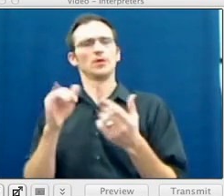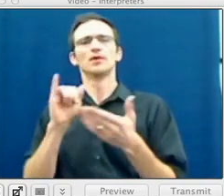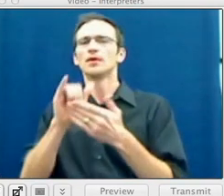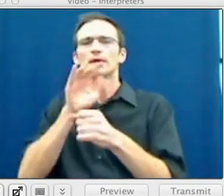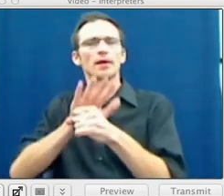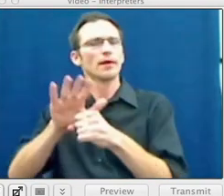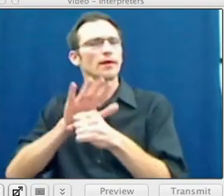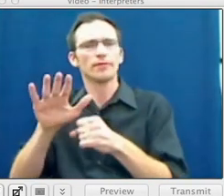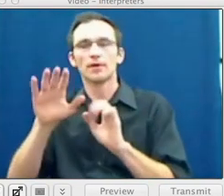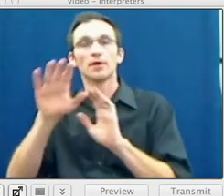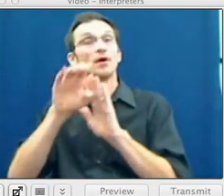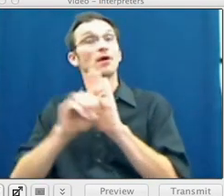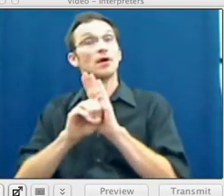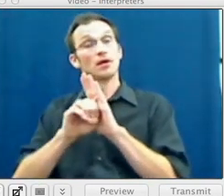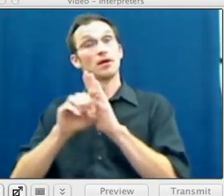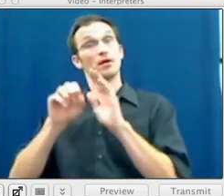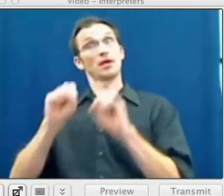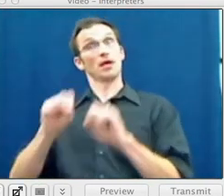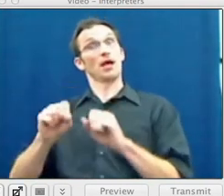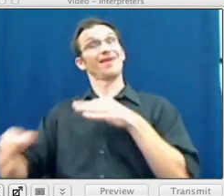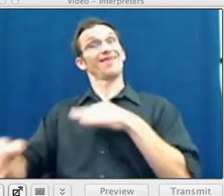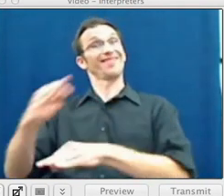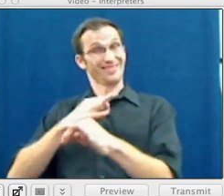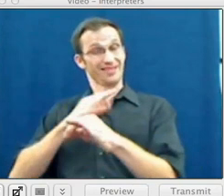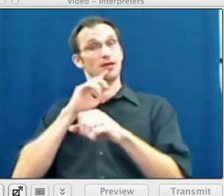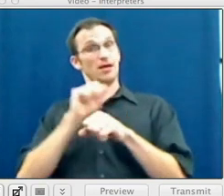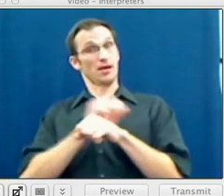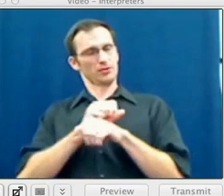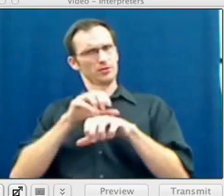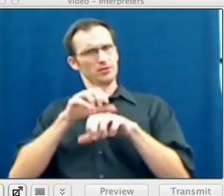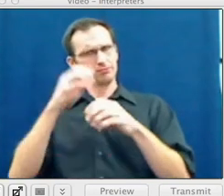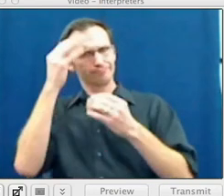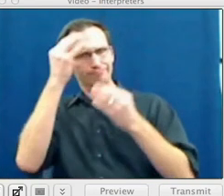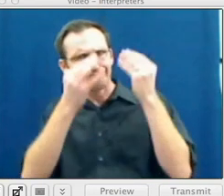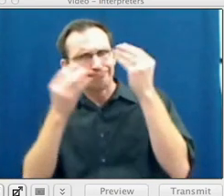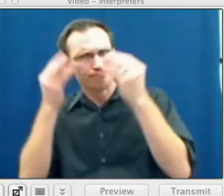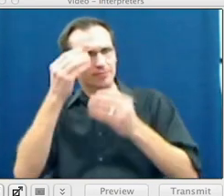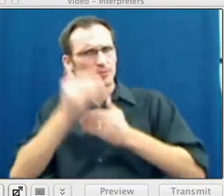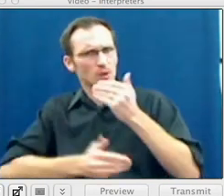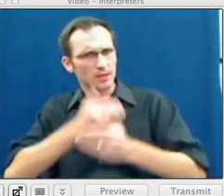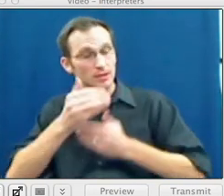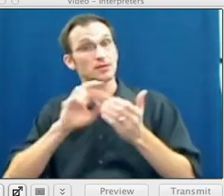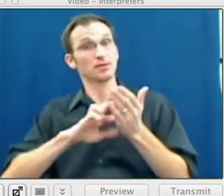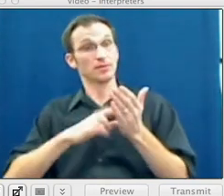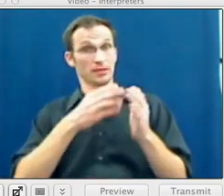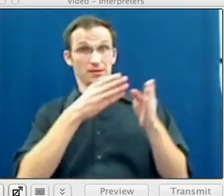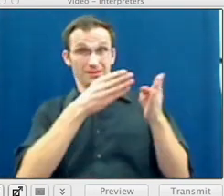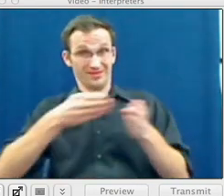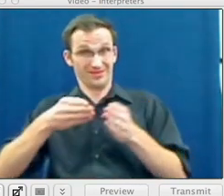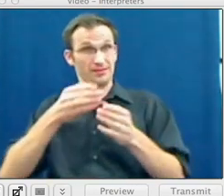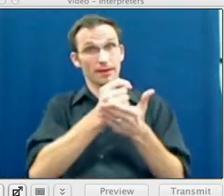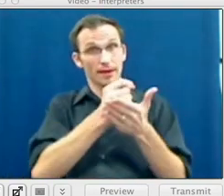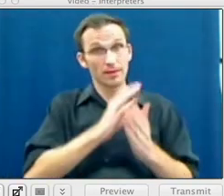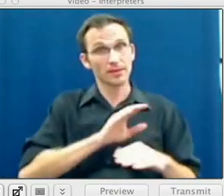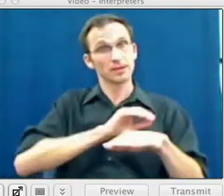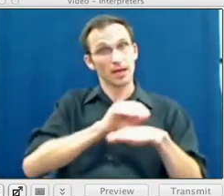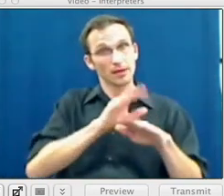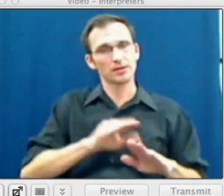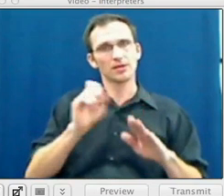Such codes can never be a substitute for the active process by which the individual therapist or counselor struggles with the